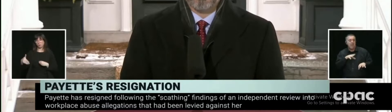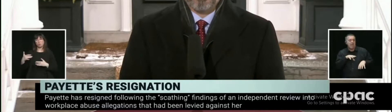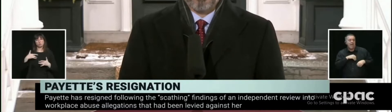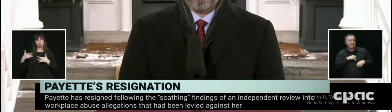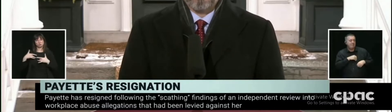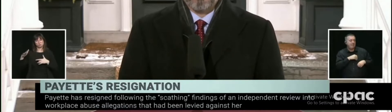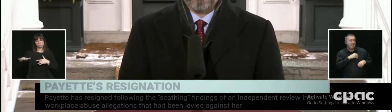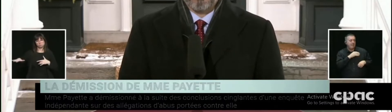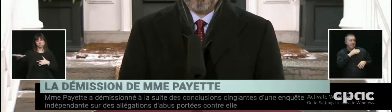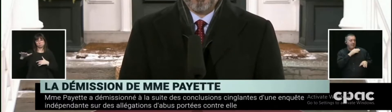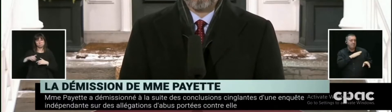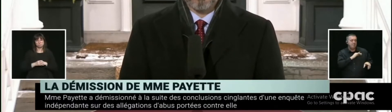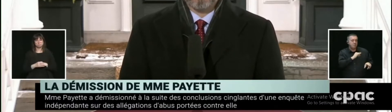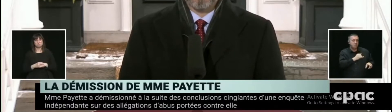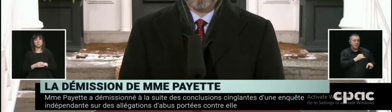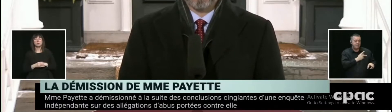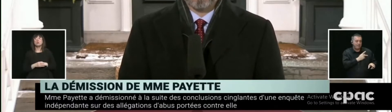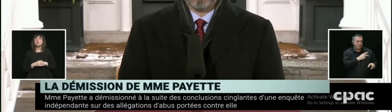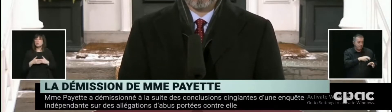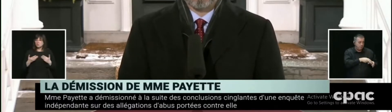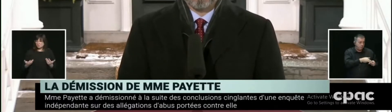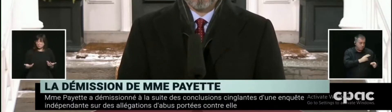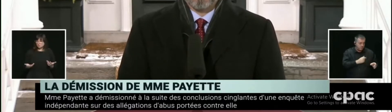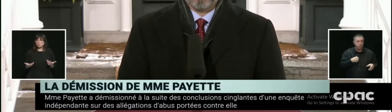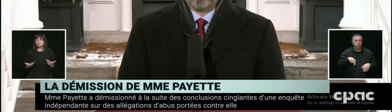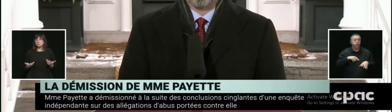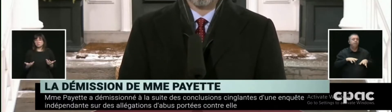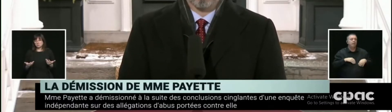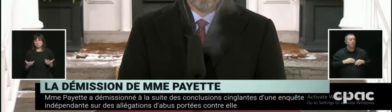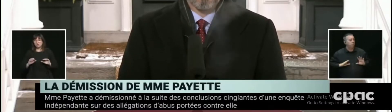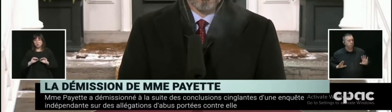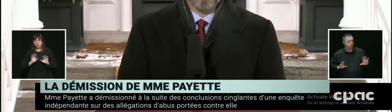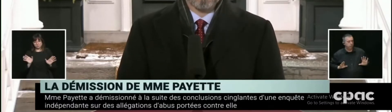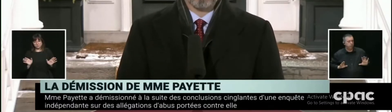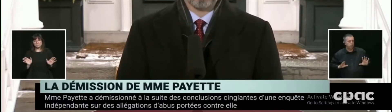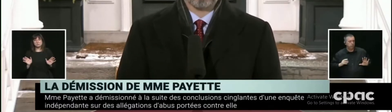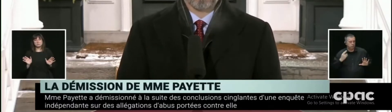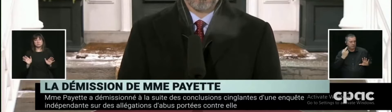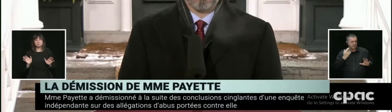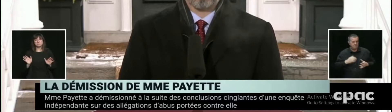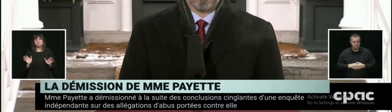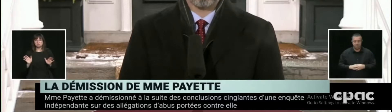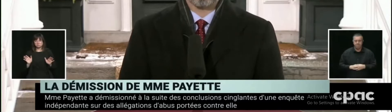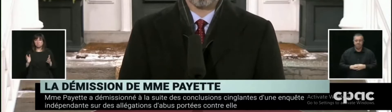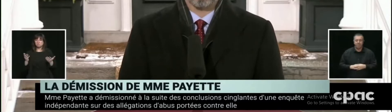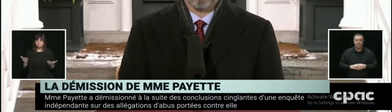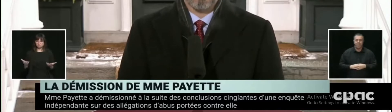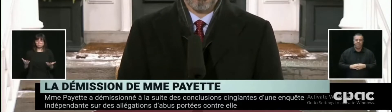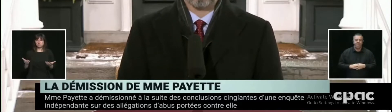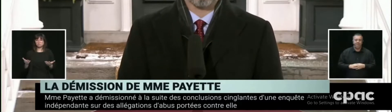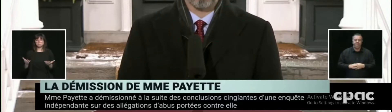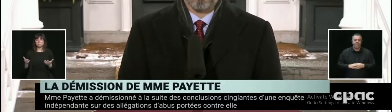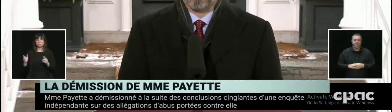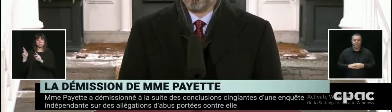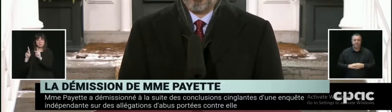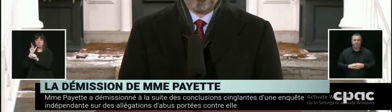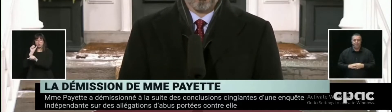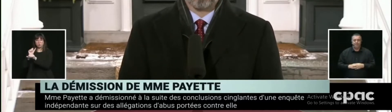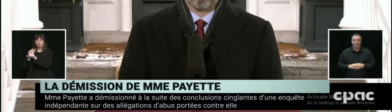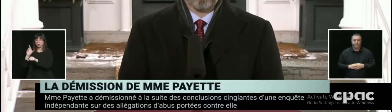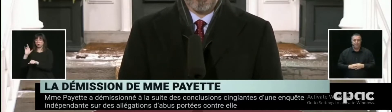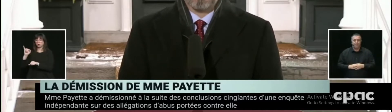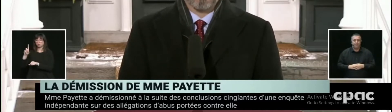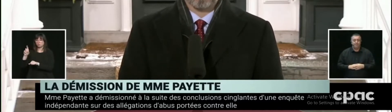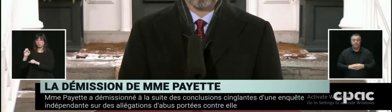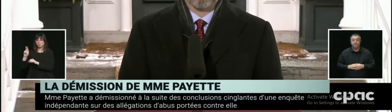raised. Obviously, the work that has been done by people working at Rideau Hall